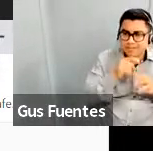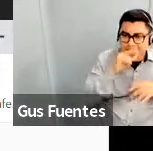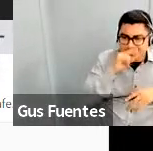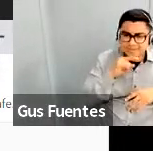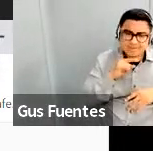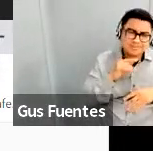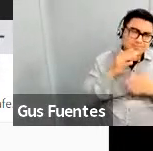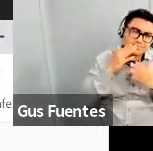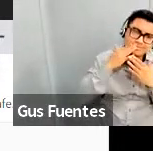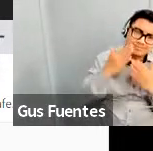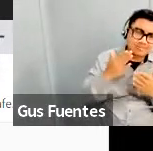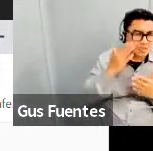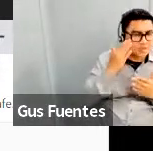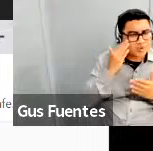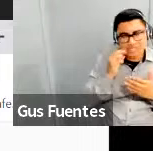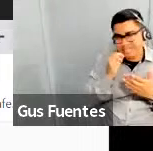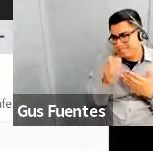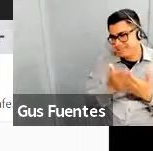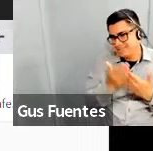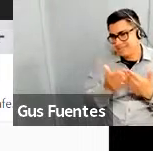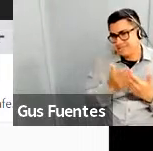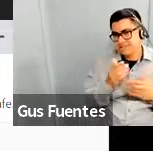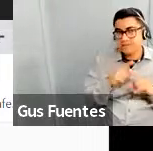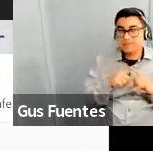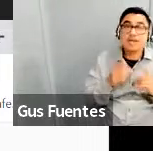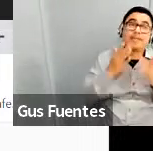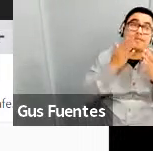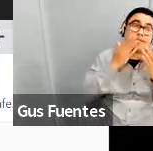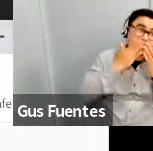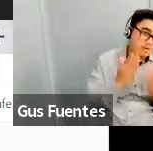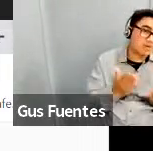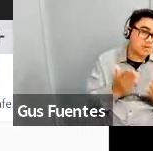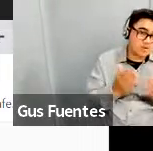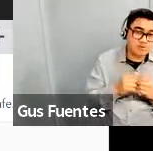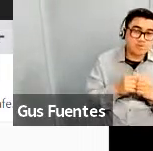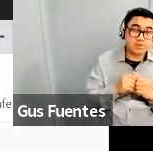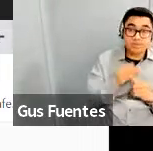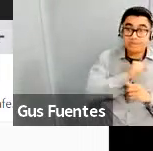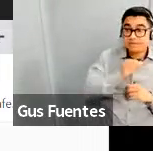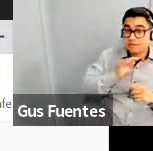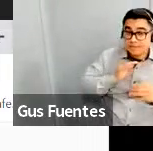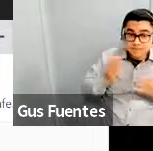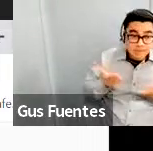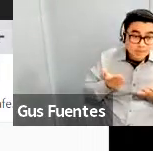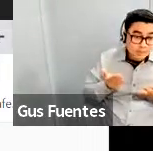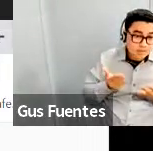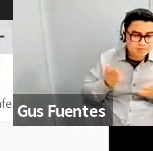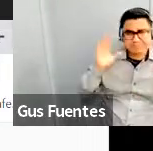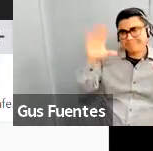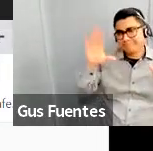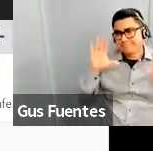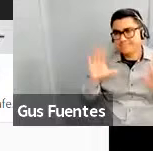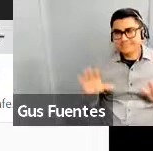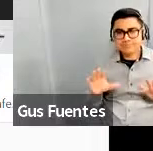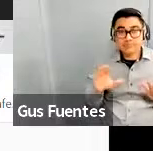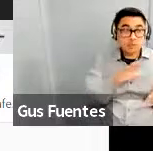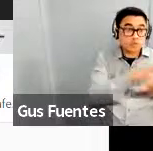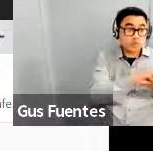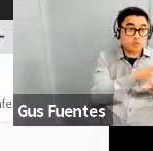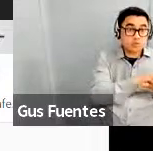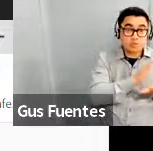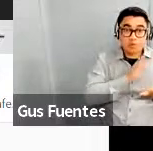been, and I'm super grateful for everything that our staff has done, and our school